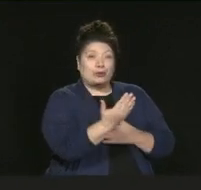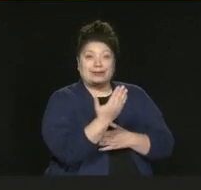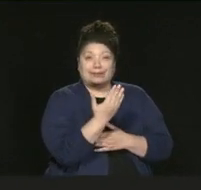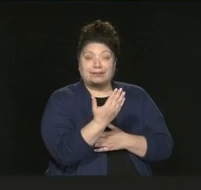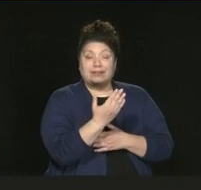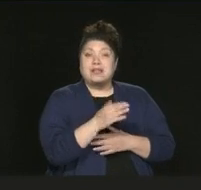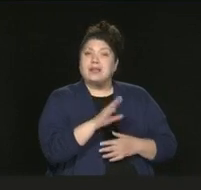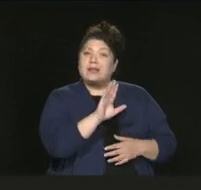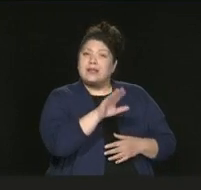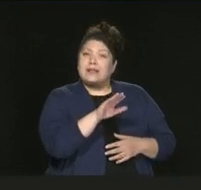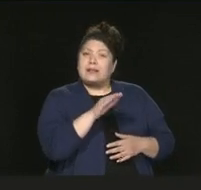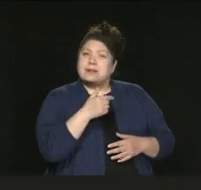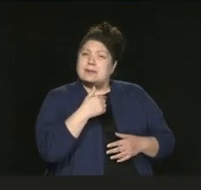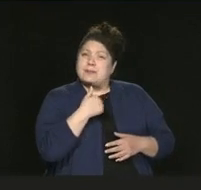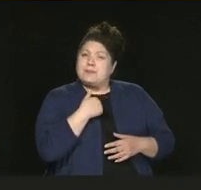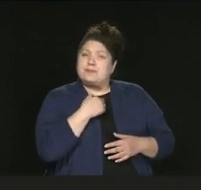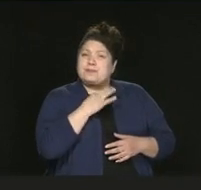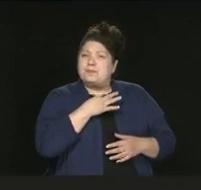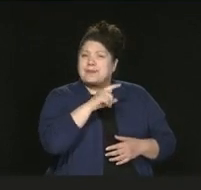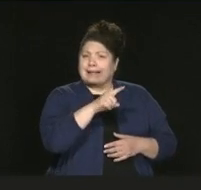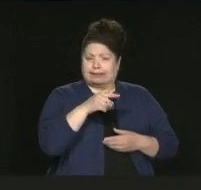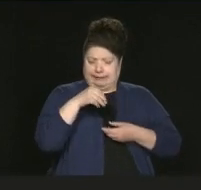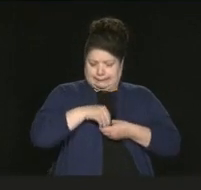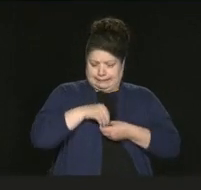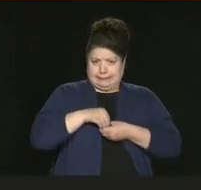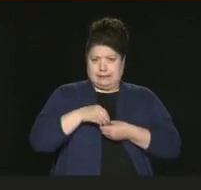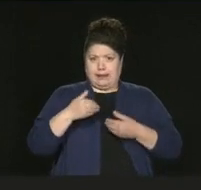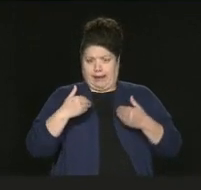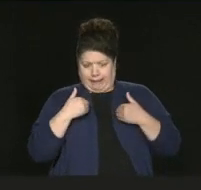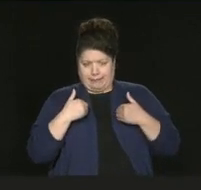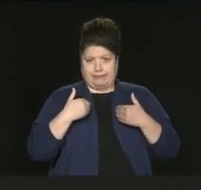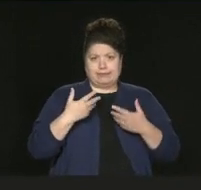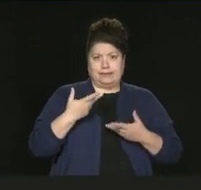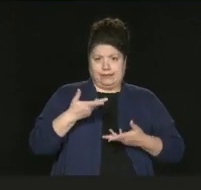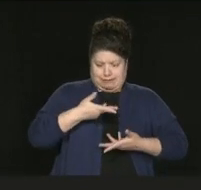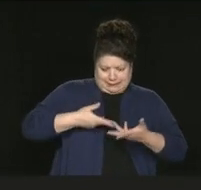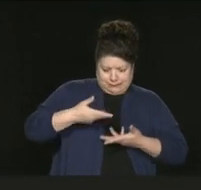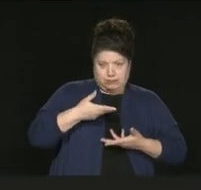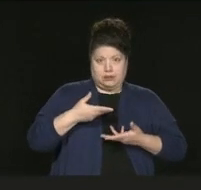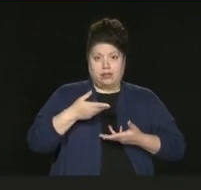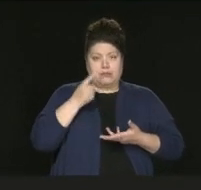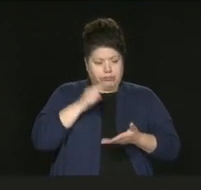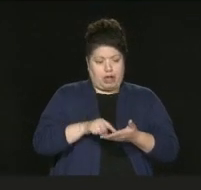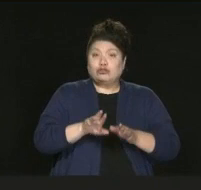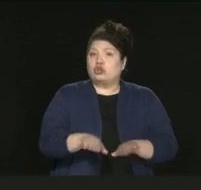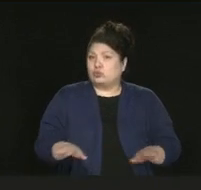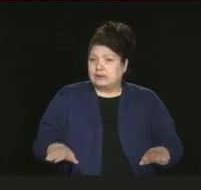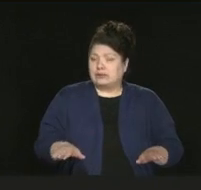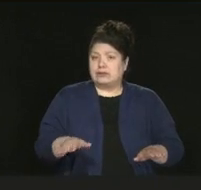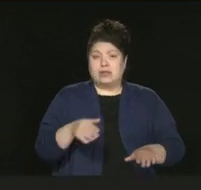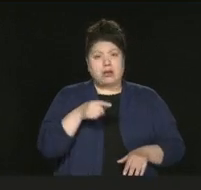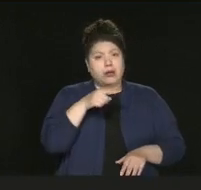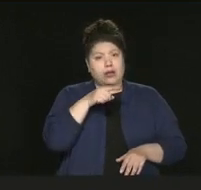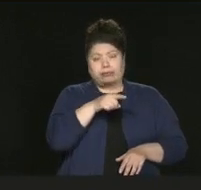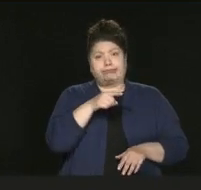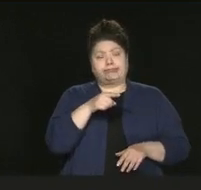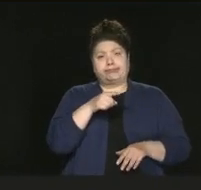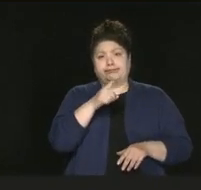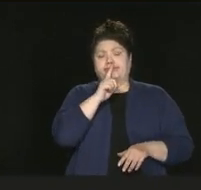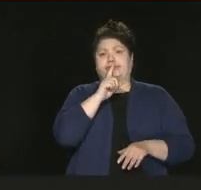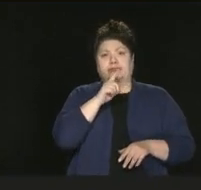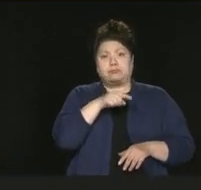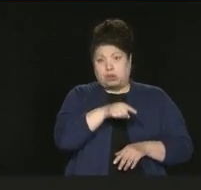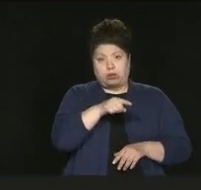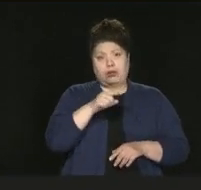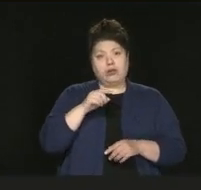inflammatory response that's being found in children. I understand there's no definitive link to COVID-19, but this news is,